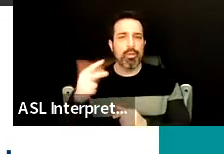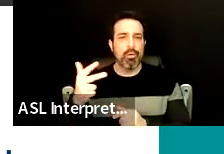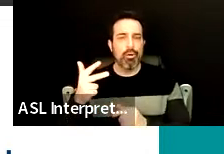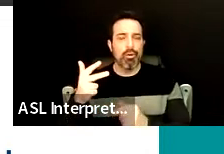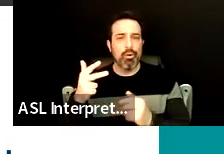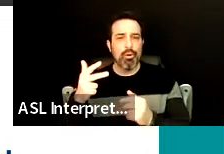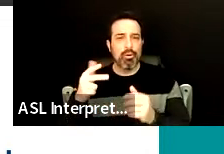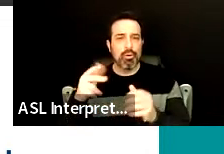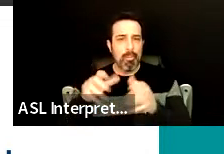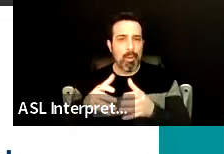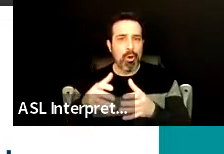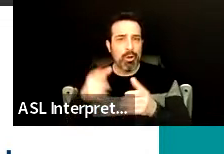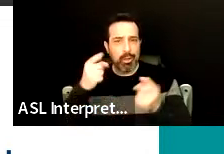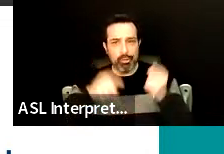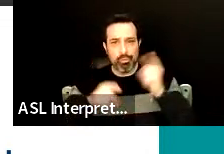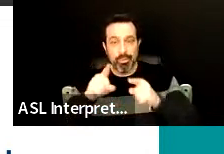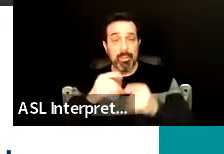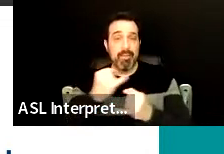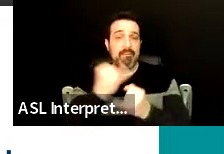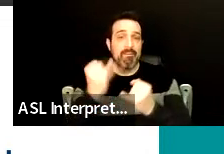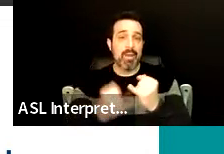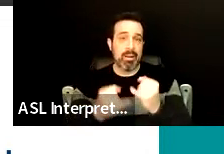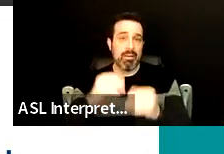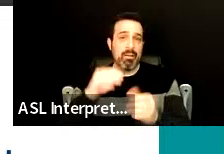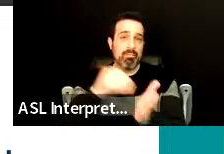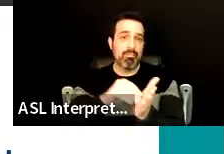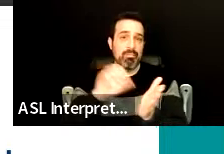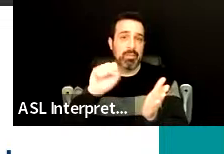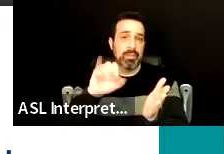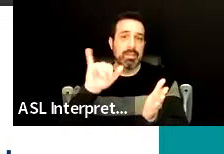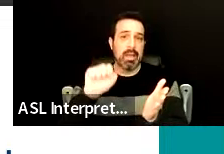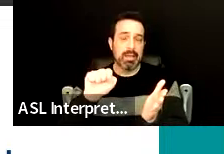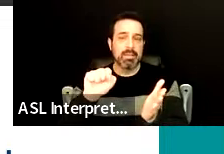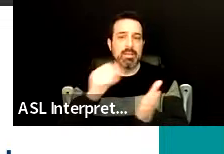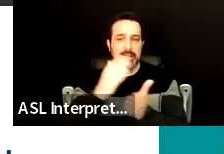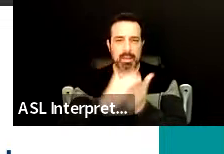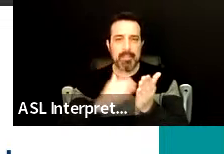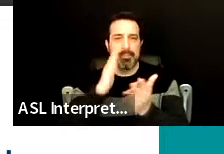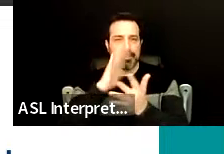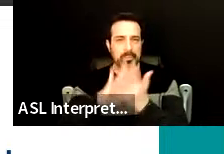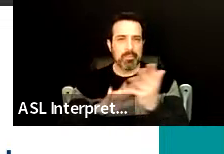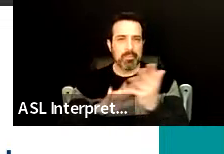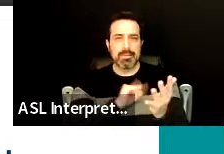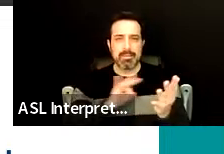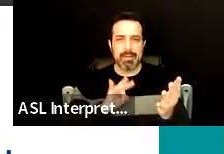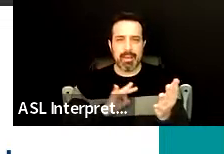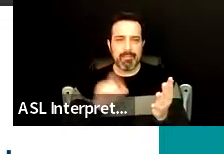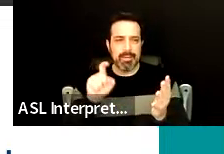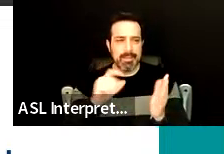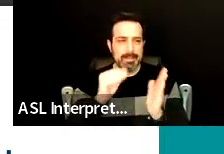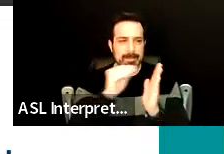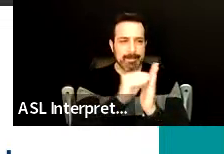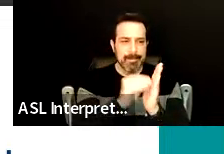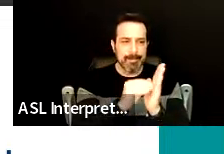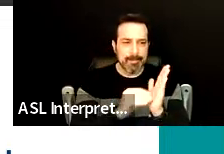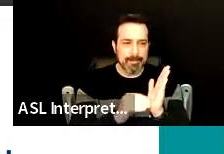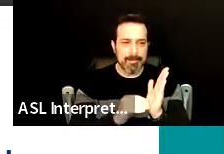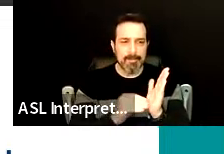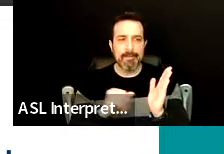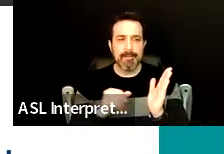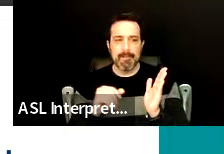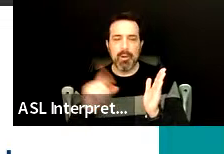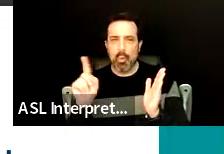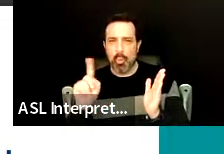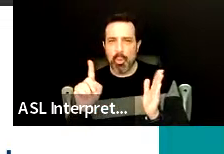They might be in the final SEIS. Some of that is what we will do as staff, is put stuff where it makes sense to go or where it can